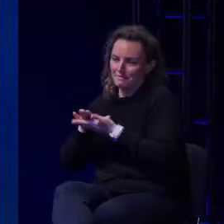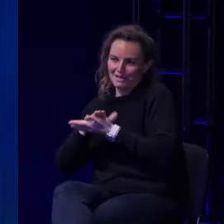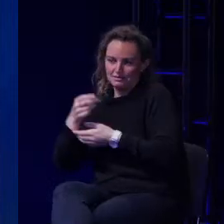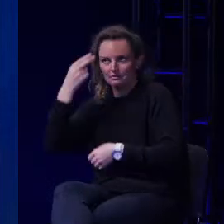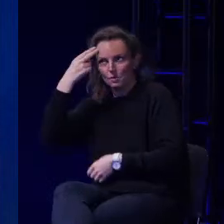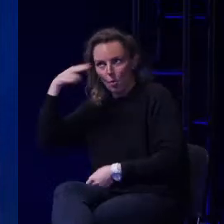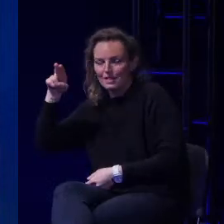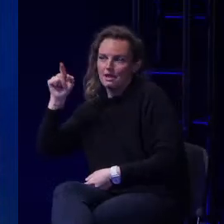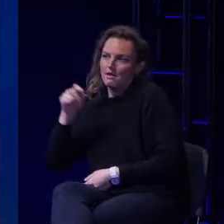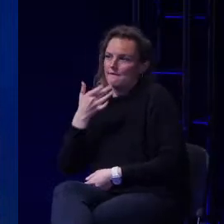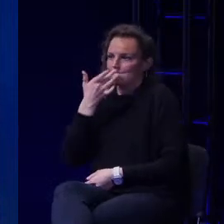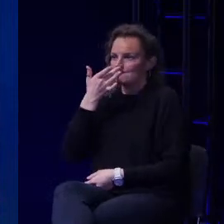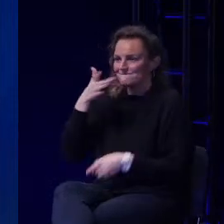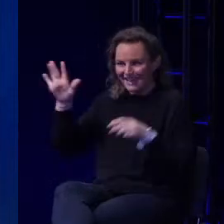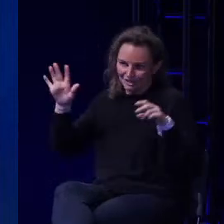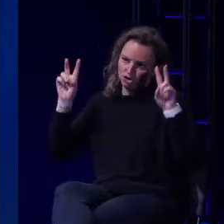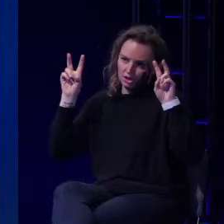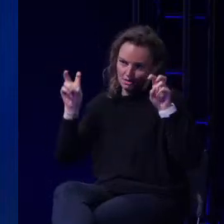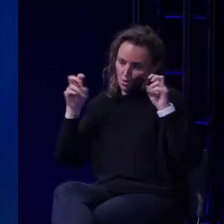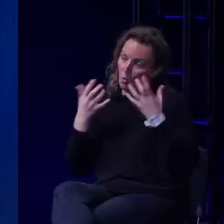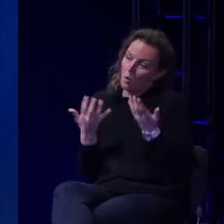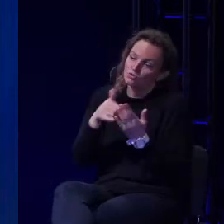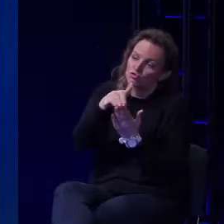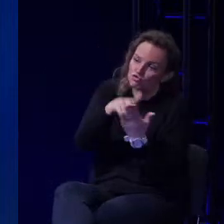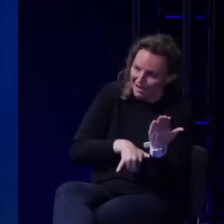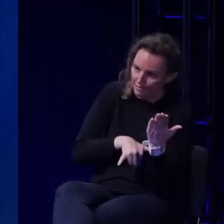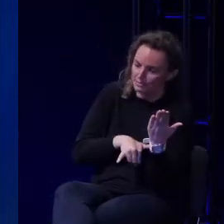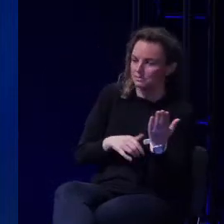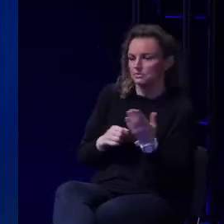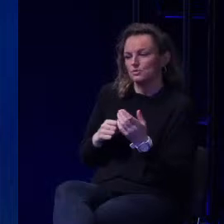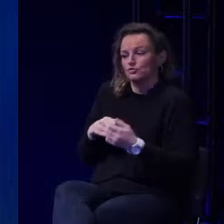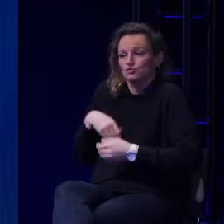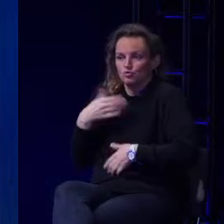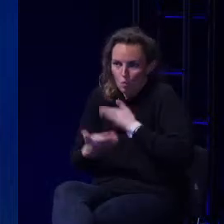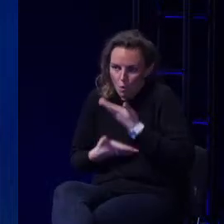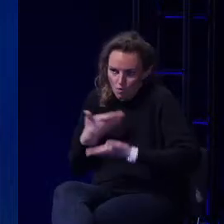if I was talking about narrative. It is storytelling. Yeah.